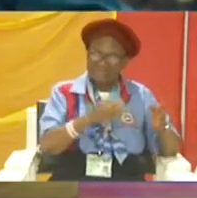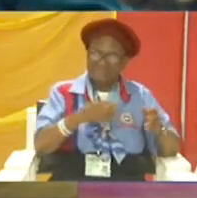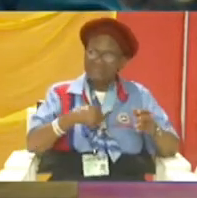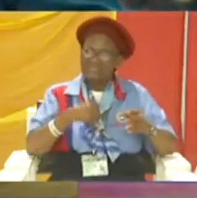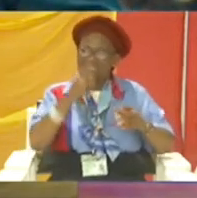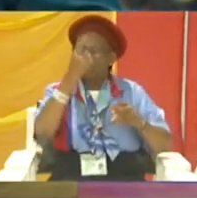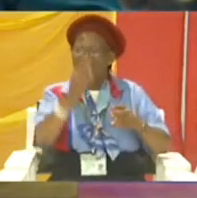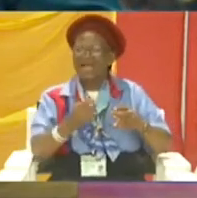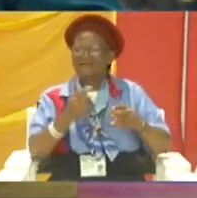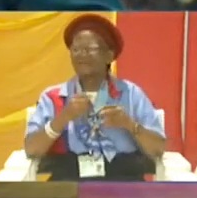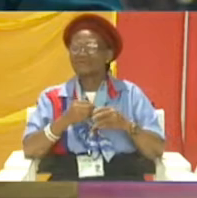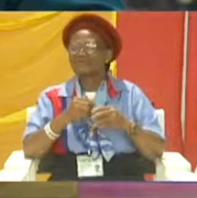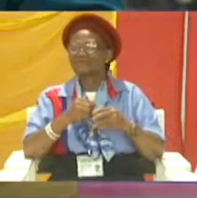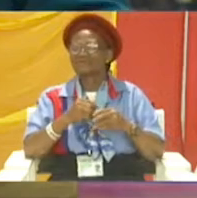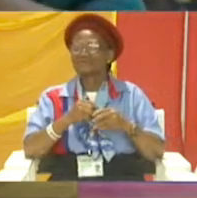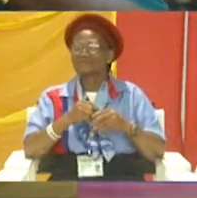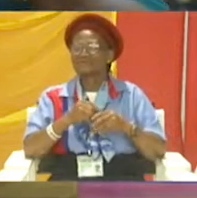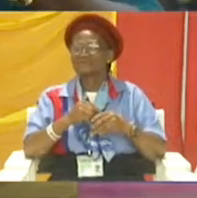alone,